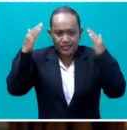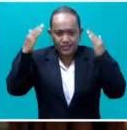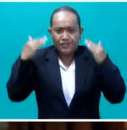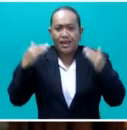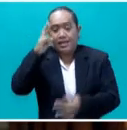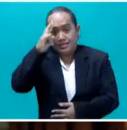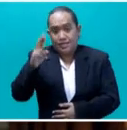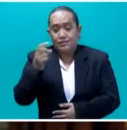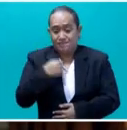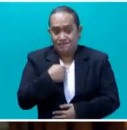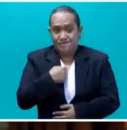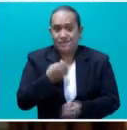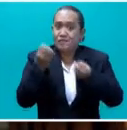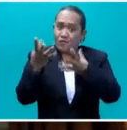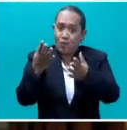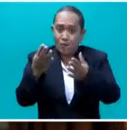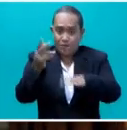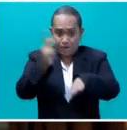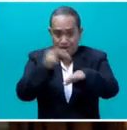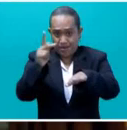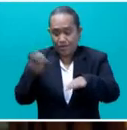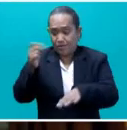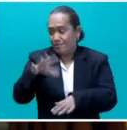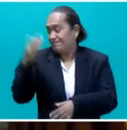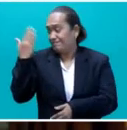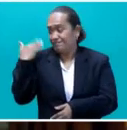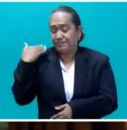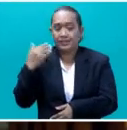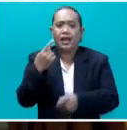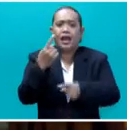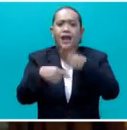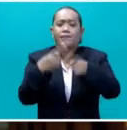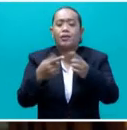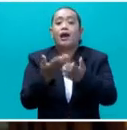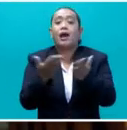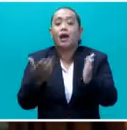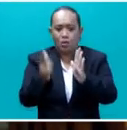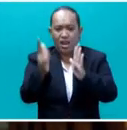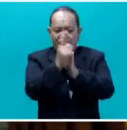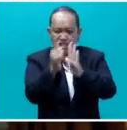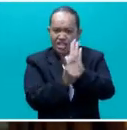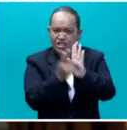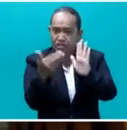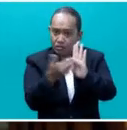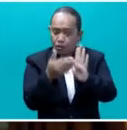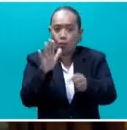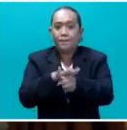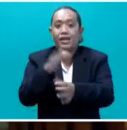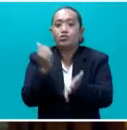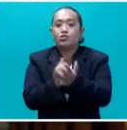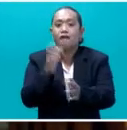House previously that the Ministry of Local Government is reviewing the enabling legislation to ensure it is fit for